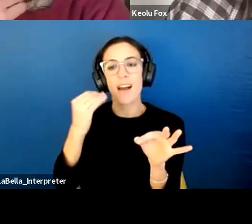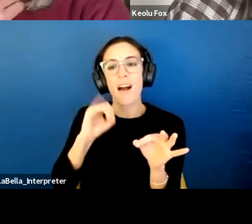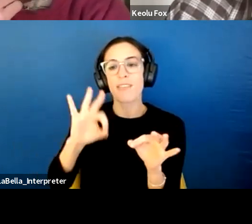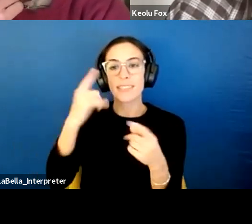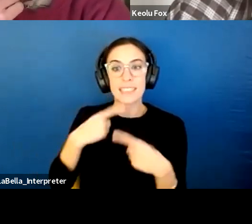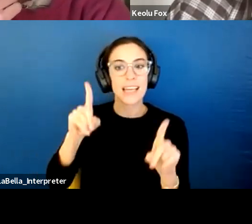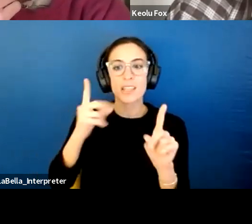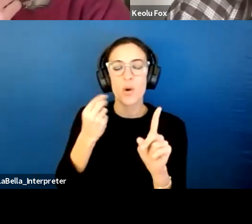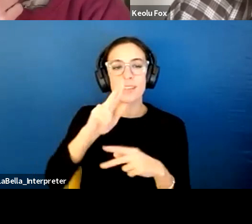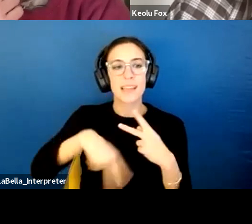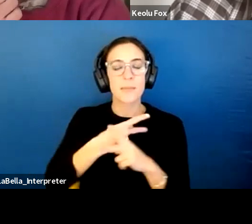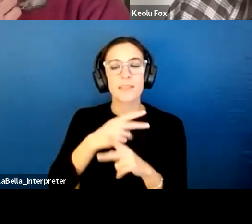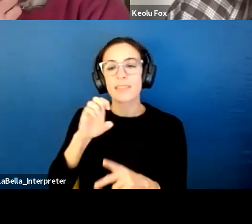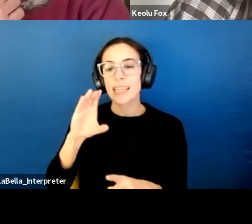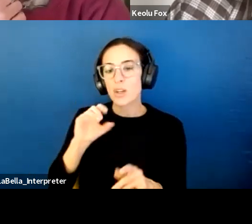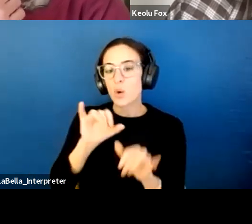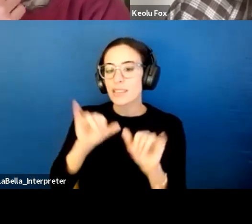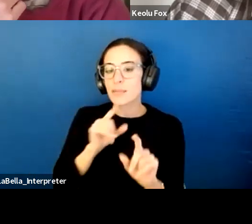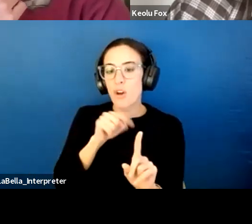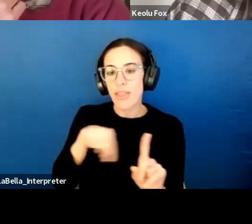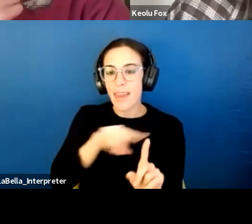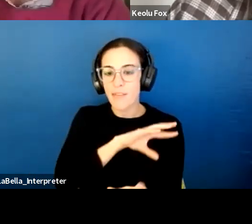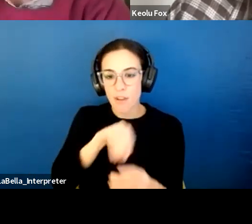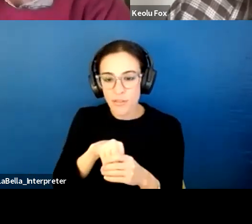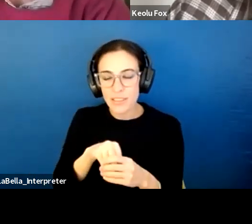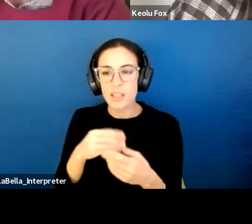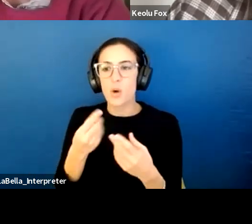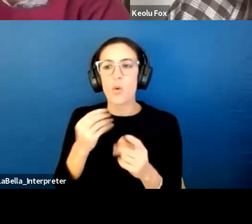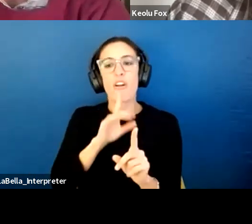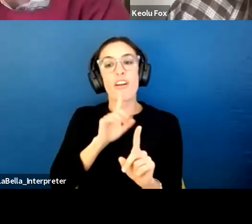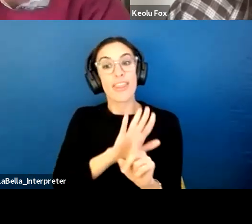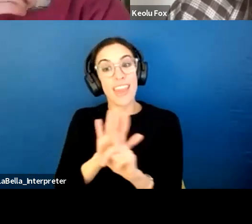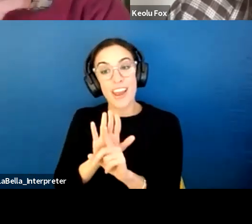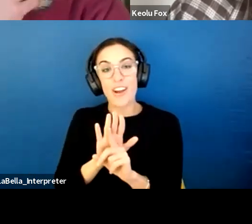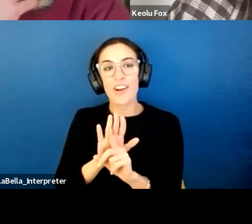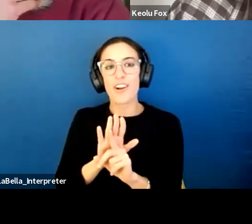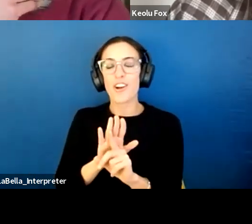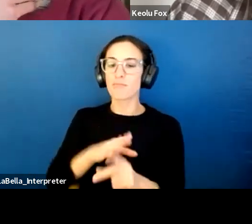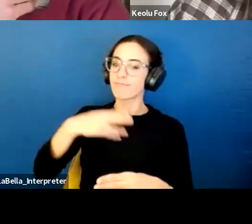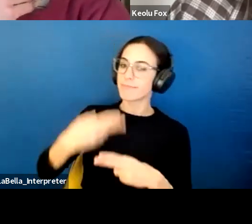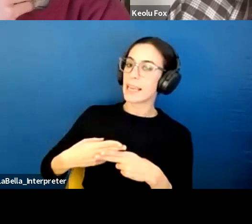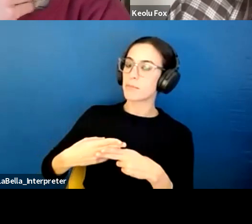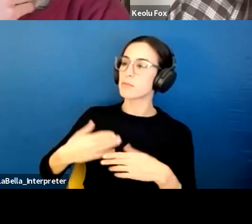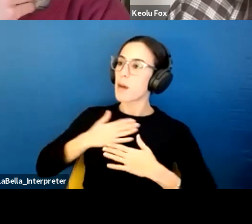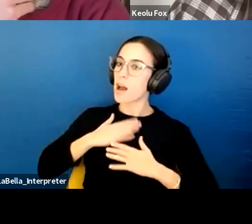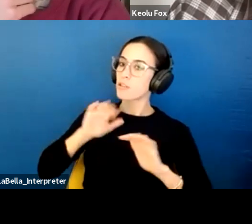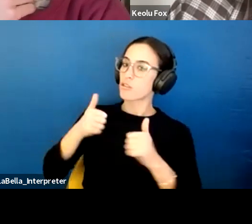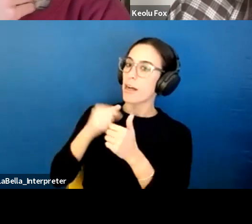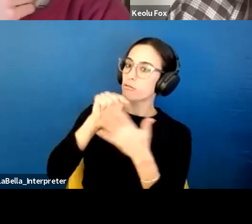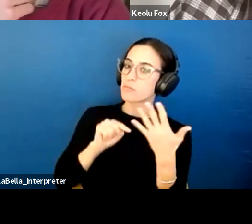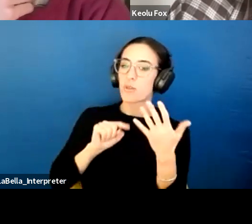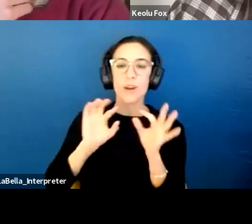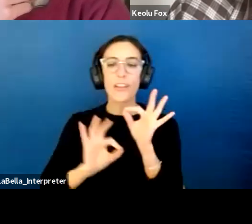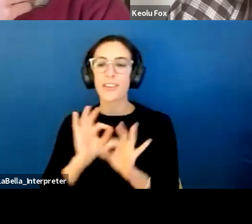which they're involved? What are their actual named challenges rather than our abstract imposed idea of what a challenge is in their